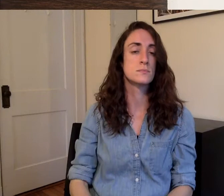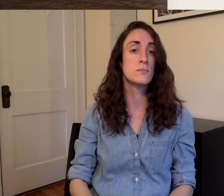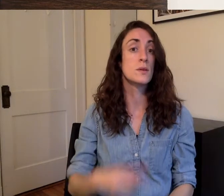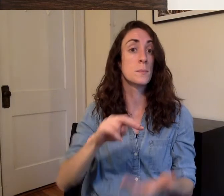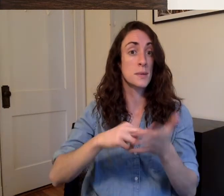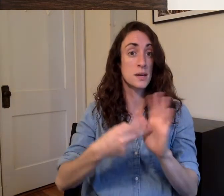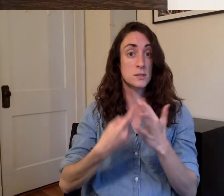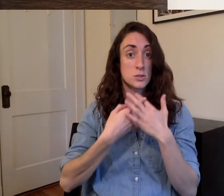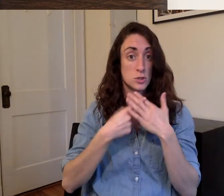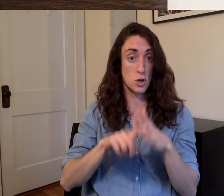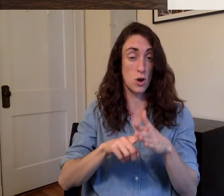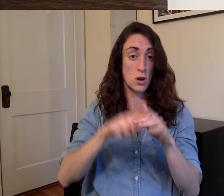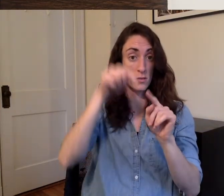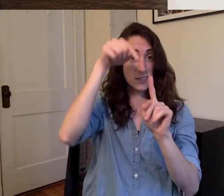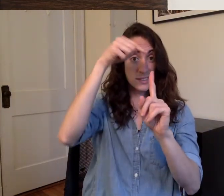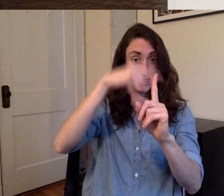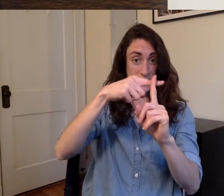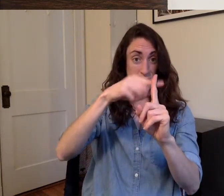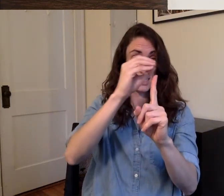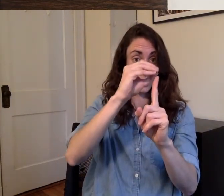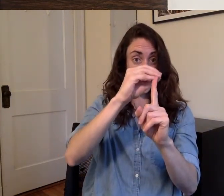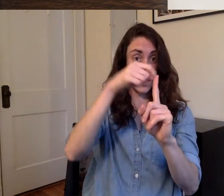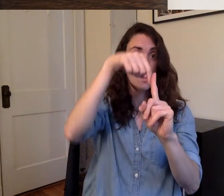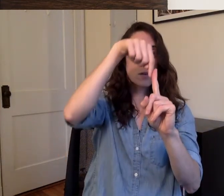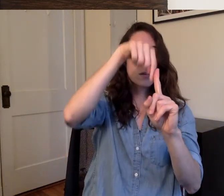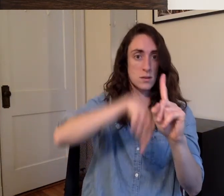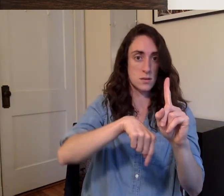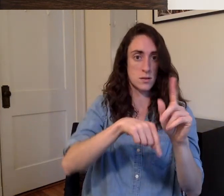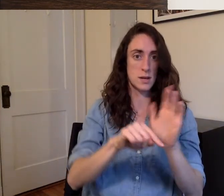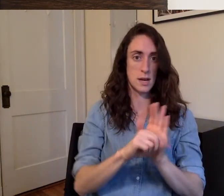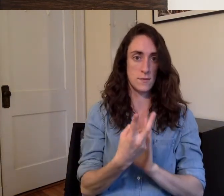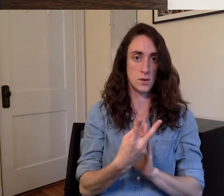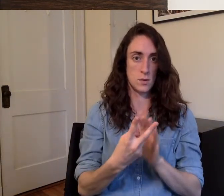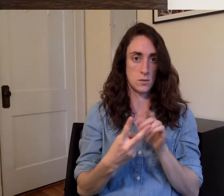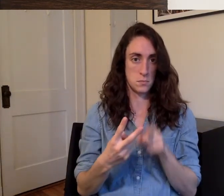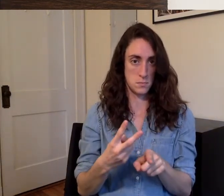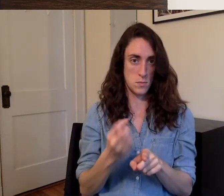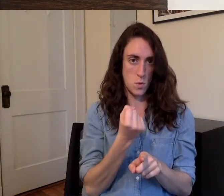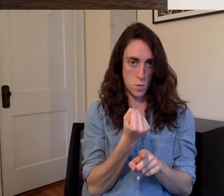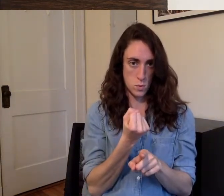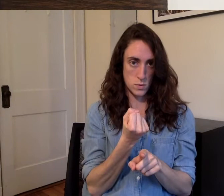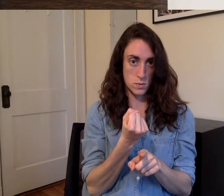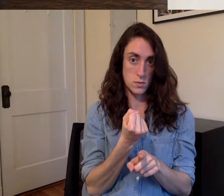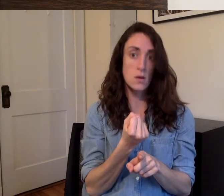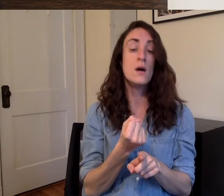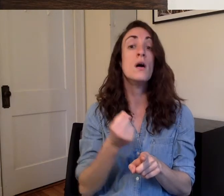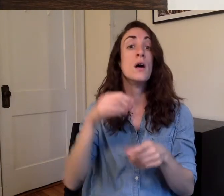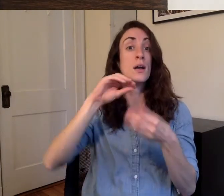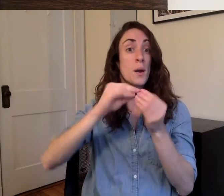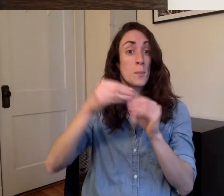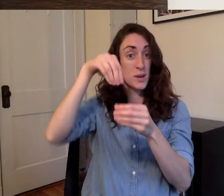2, tells us where to move vertically for our vertex. So we'll go down 2.